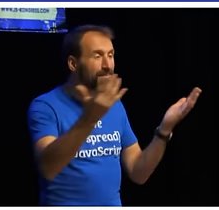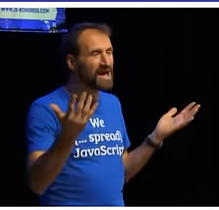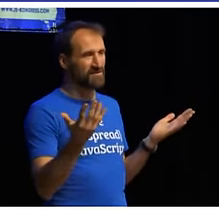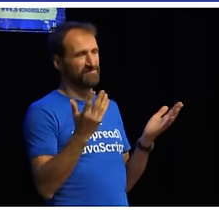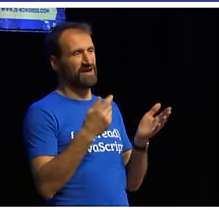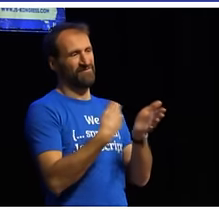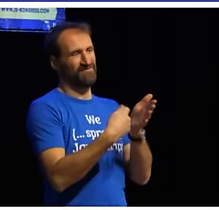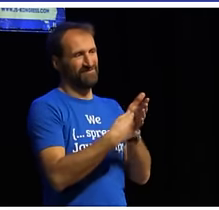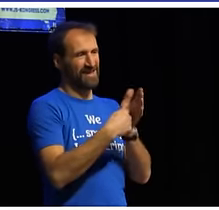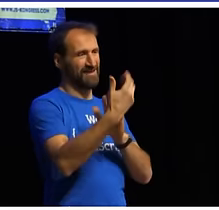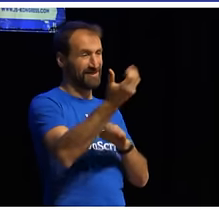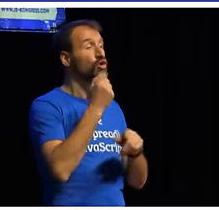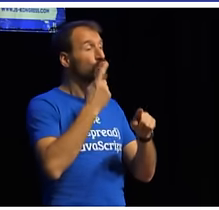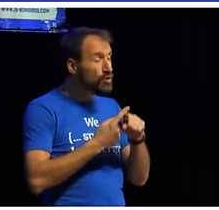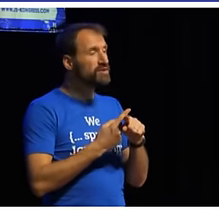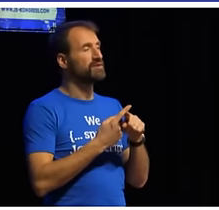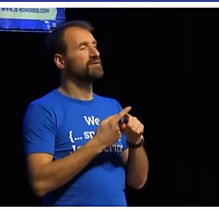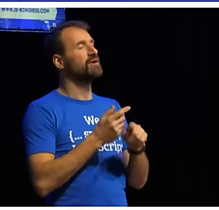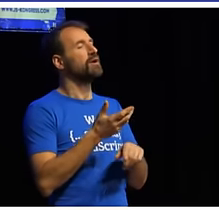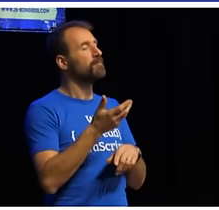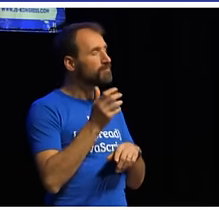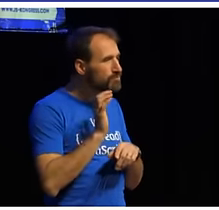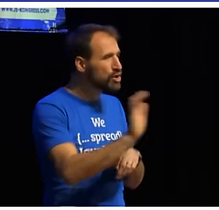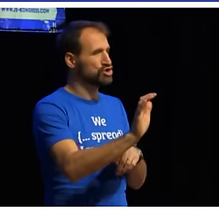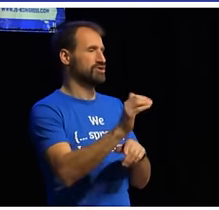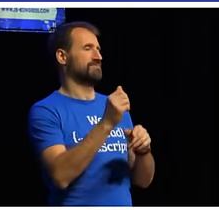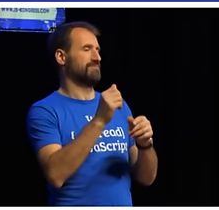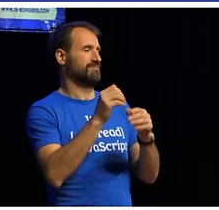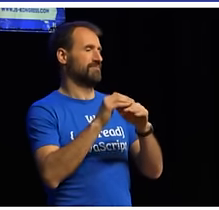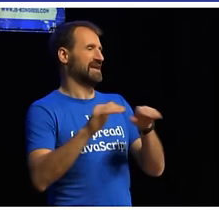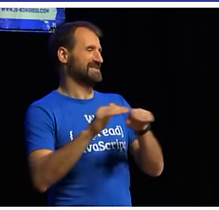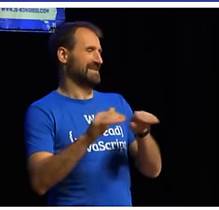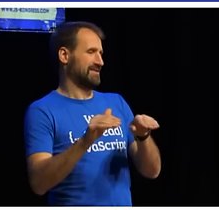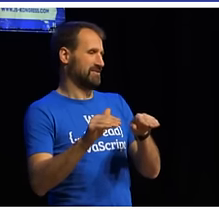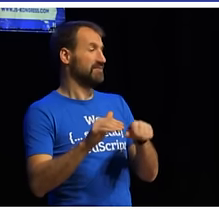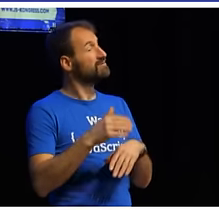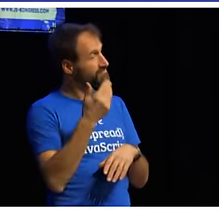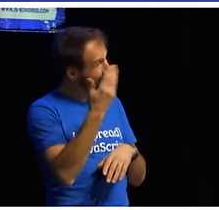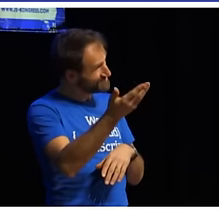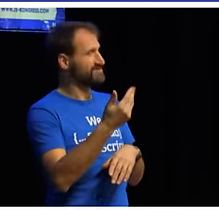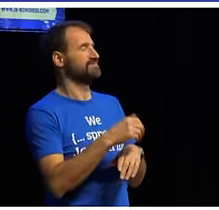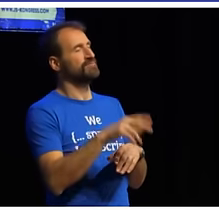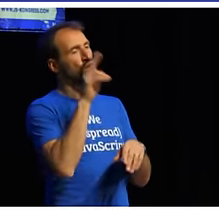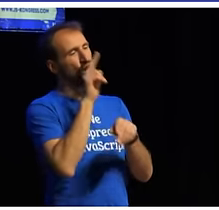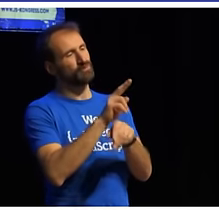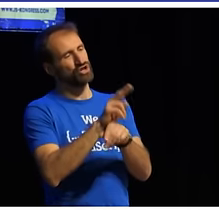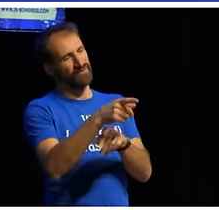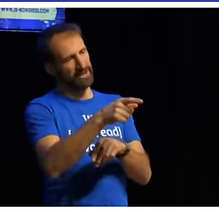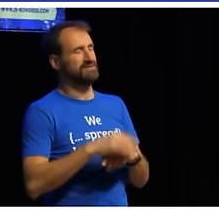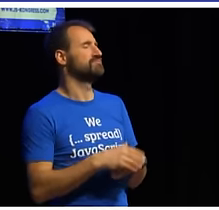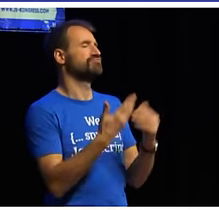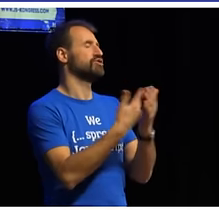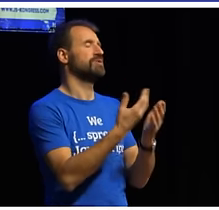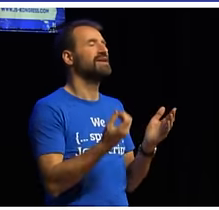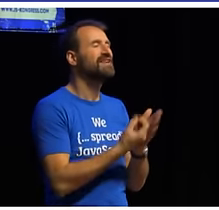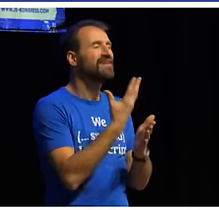push-based. So for that, you can use observables. So think of like event streams in the browser, so like